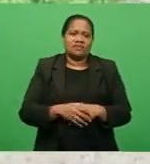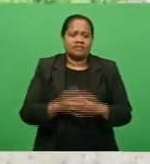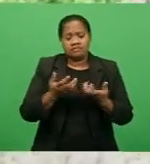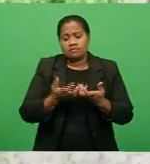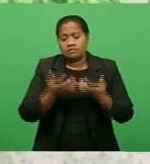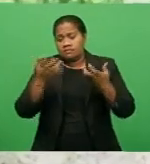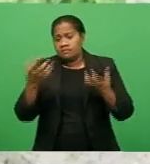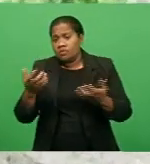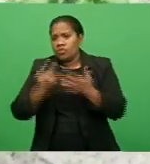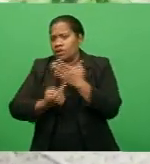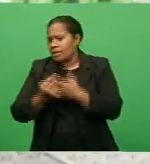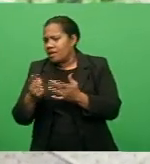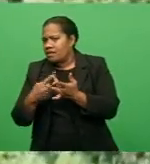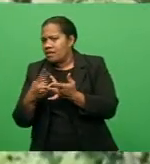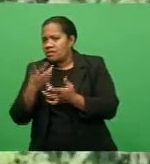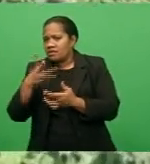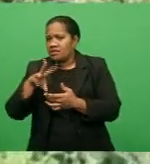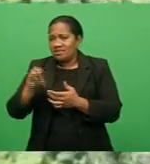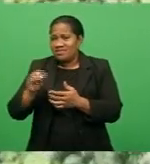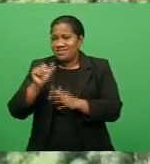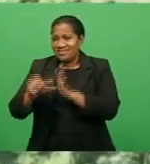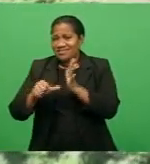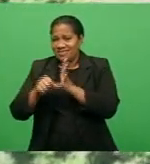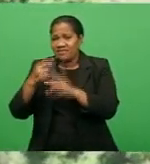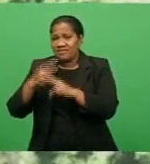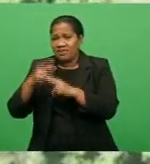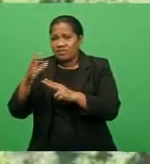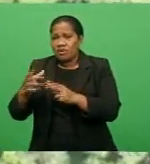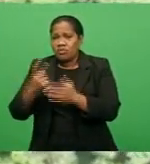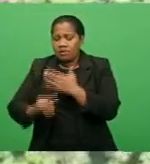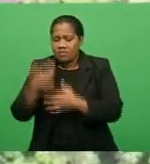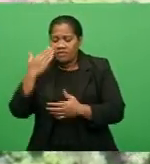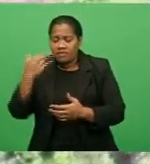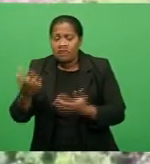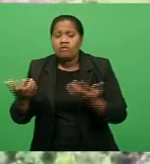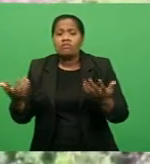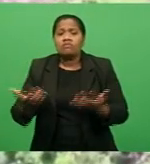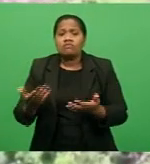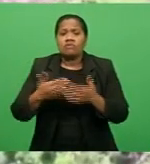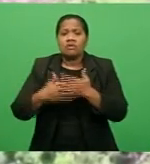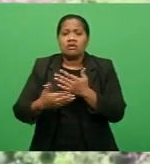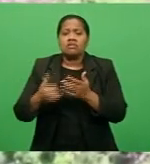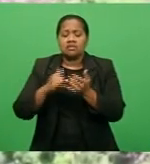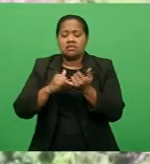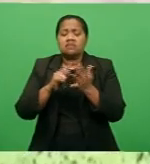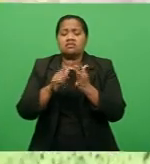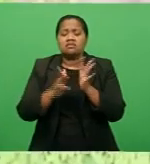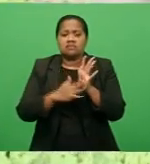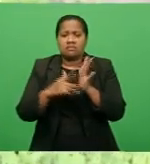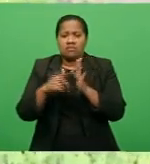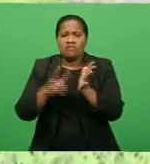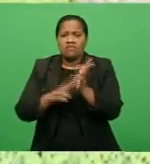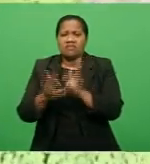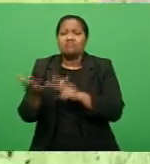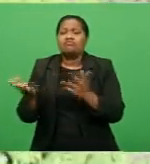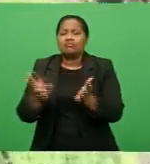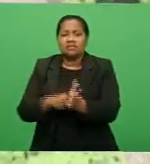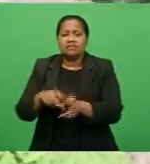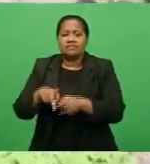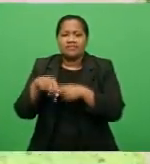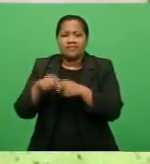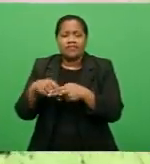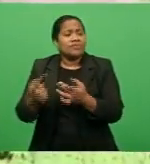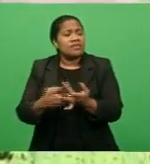farmer in his 30s was arrested following the discovery of plants believed to be marijuana in Semo village, Nandrunga. Another raid